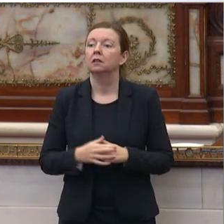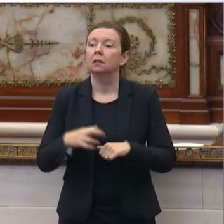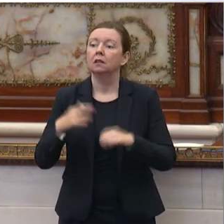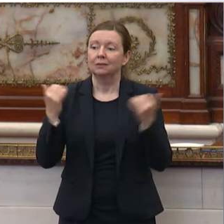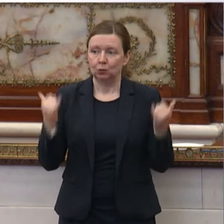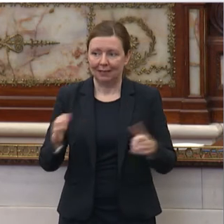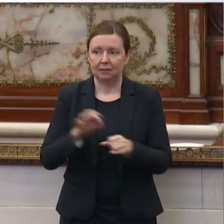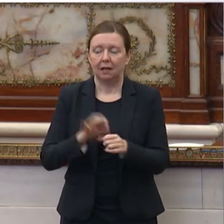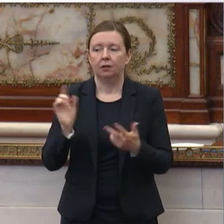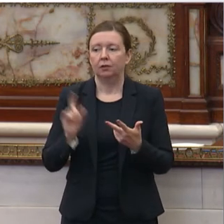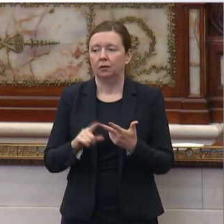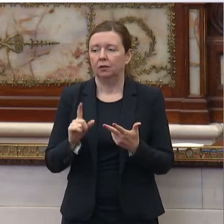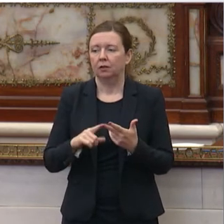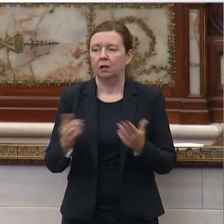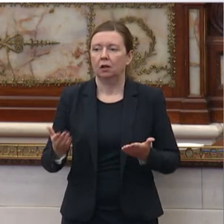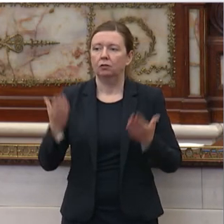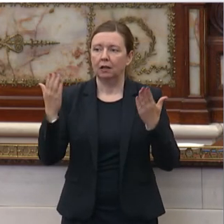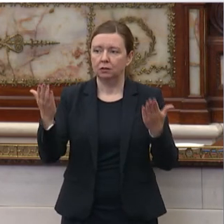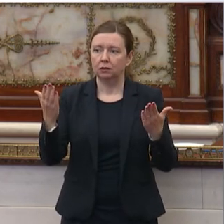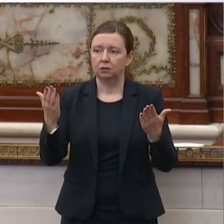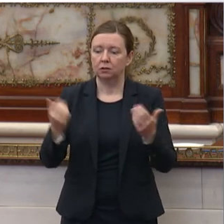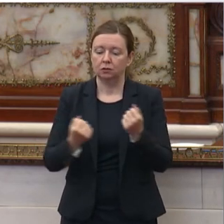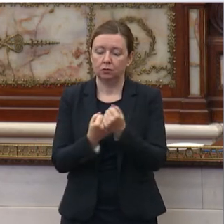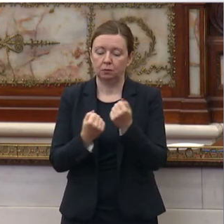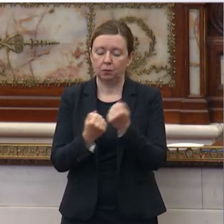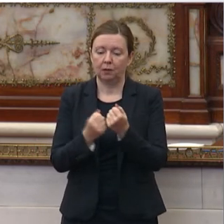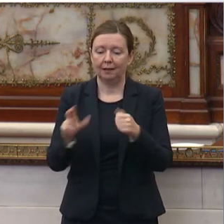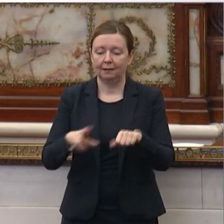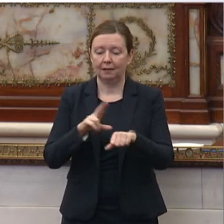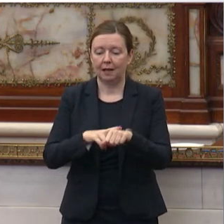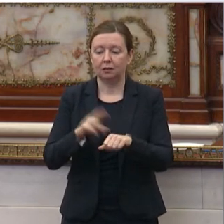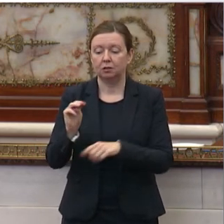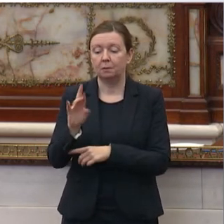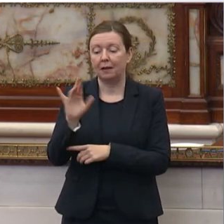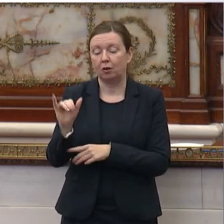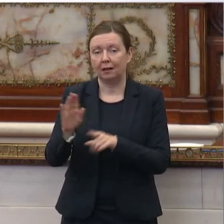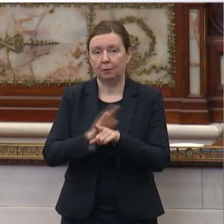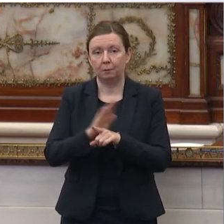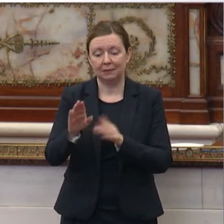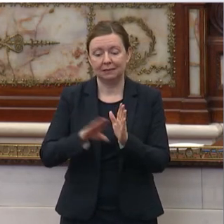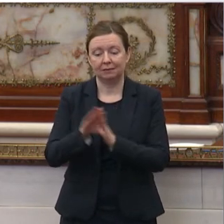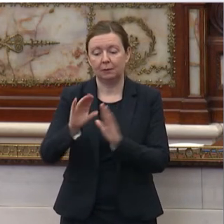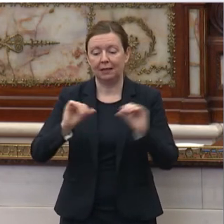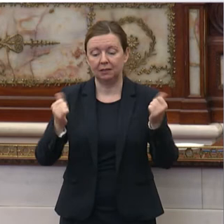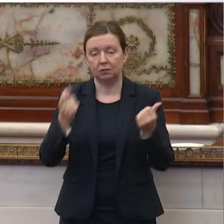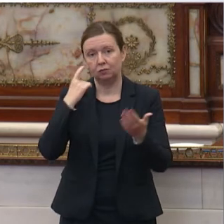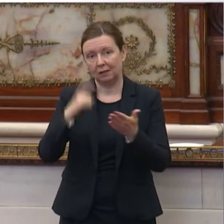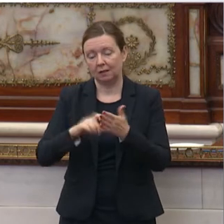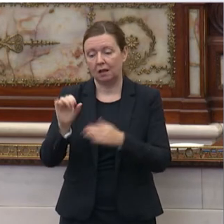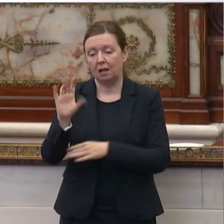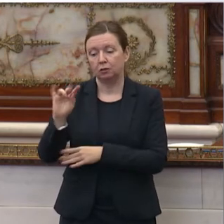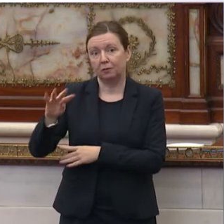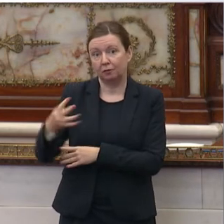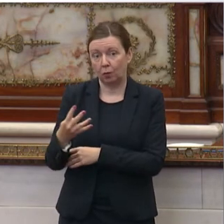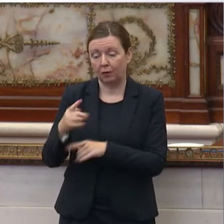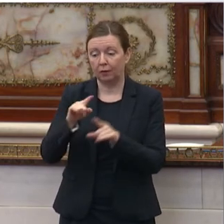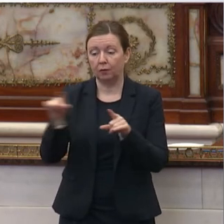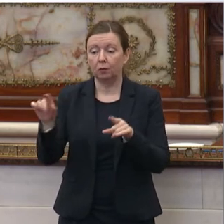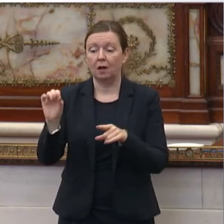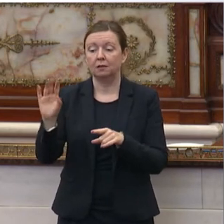Today's calendar. And a resolution supporting the National Minority Business Development Agency and recognizing October 4th through October